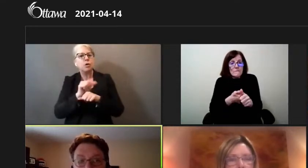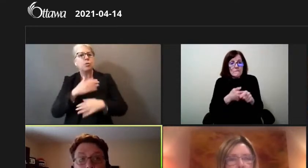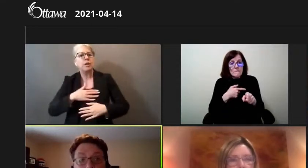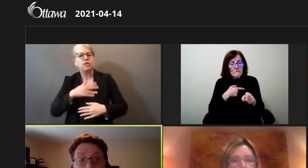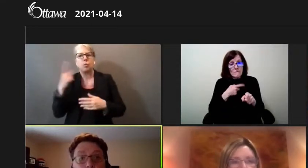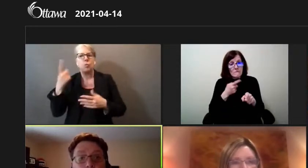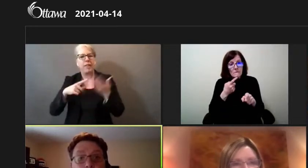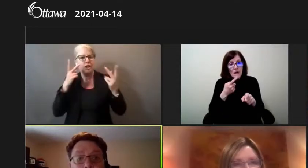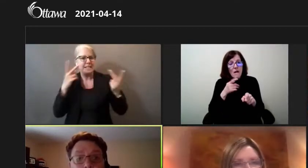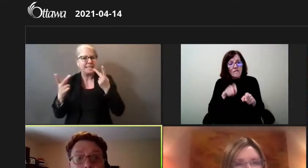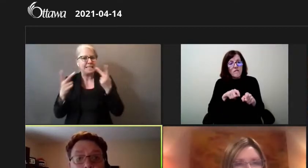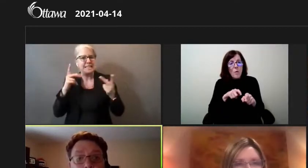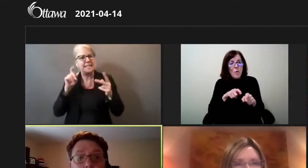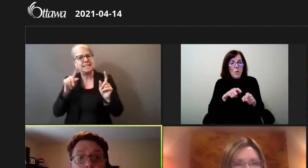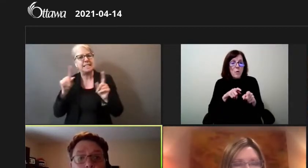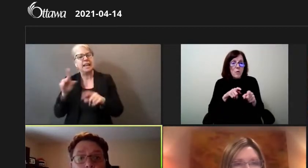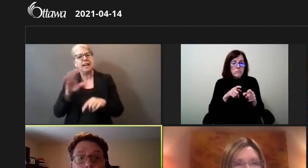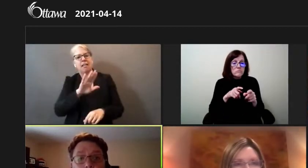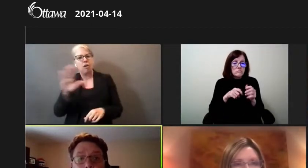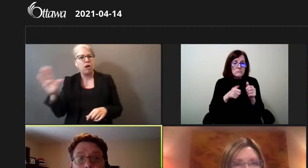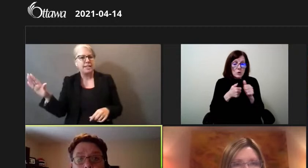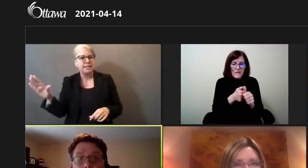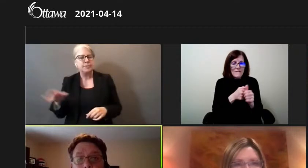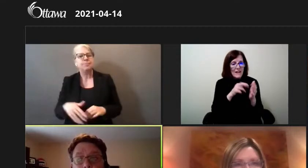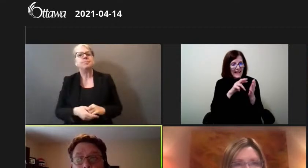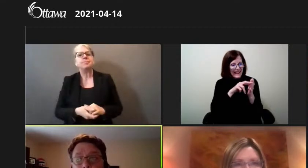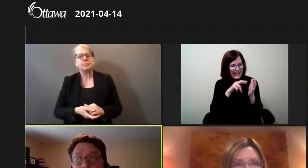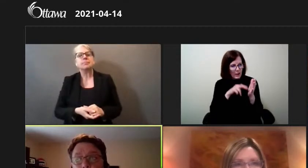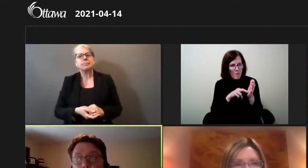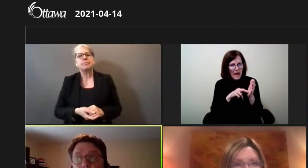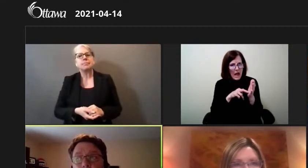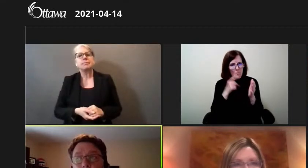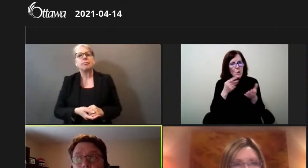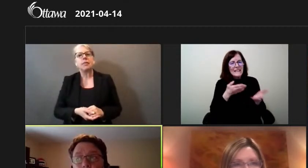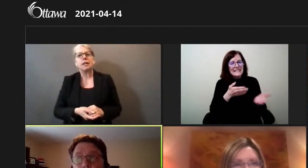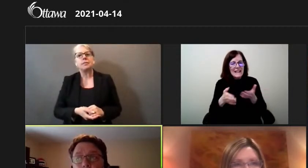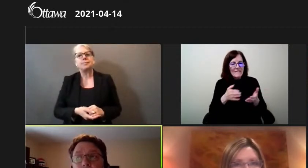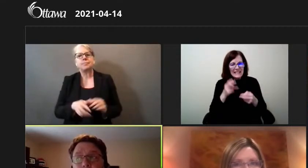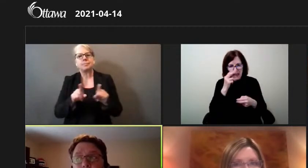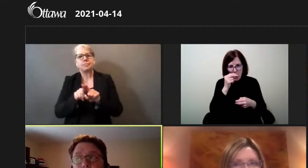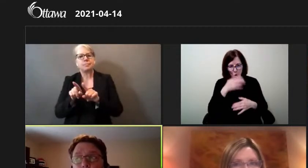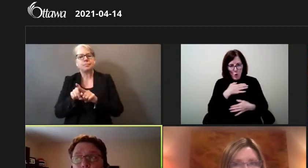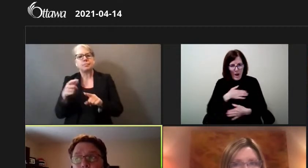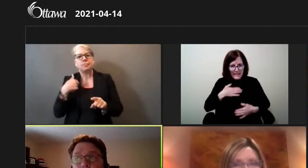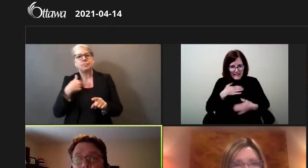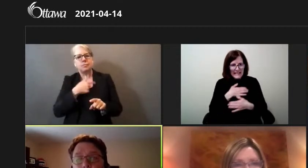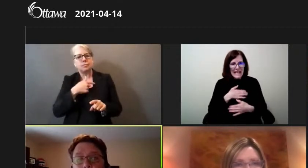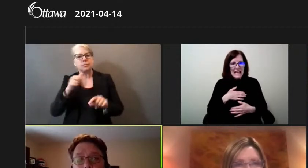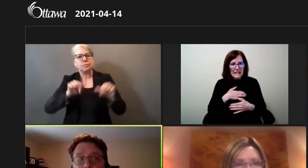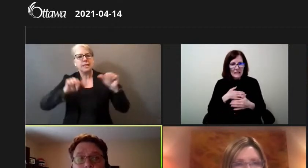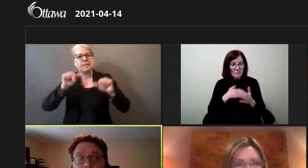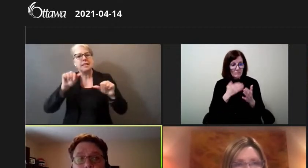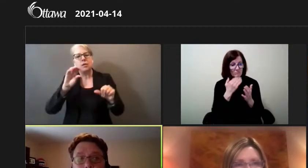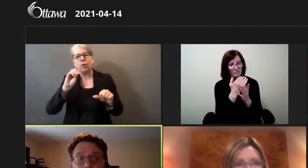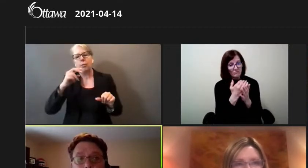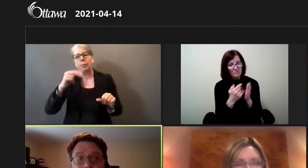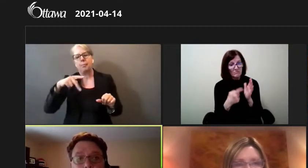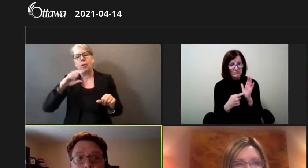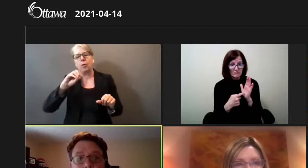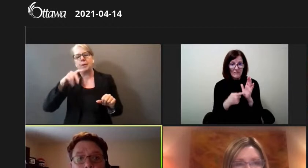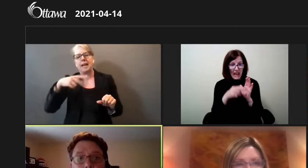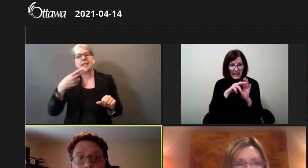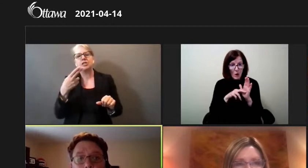seeing across all of their venues. And then as well, what we assess at OPH as risky